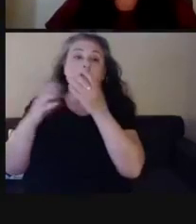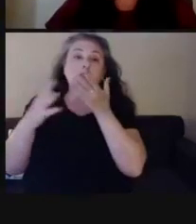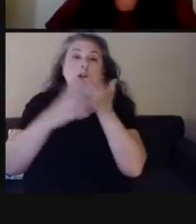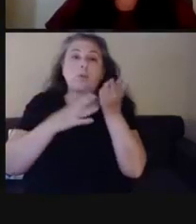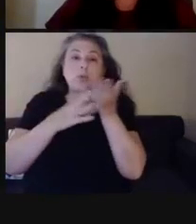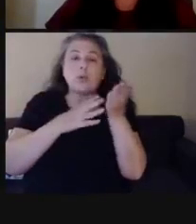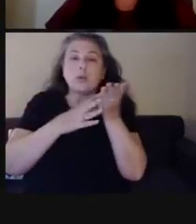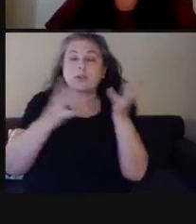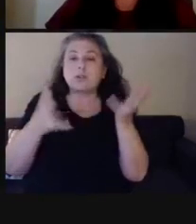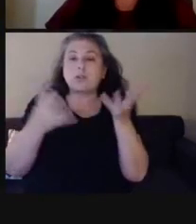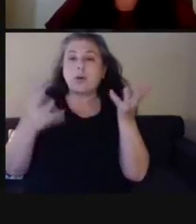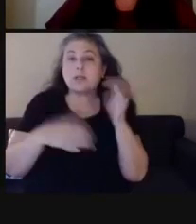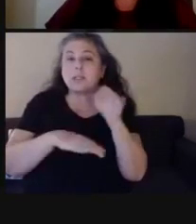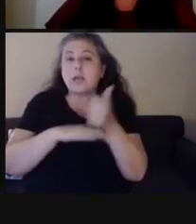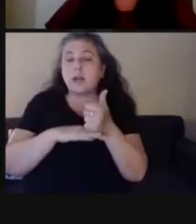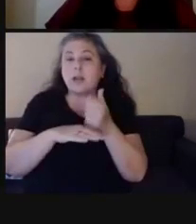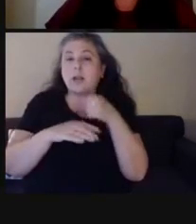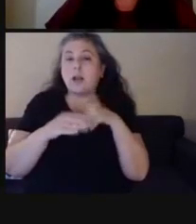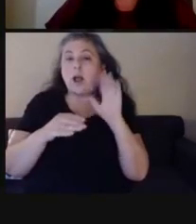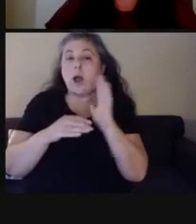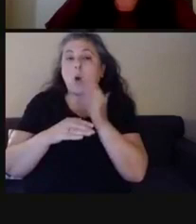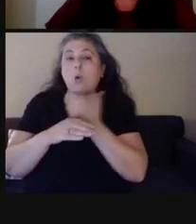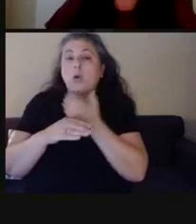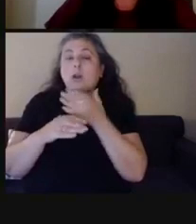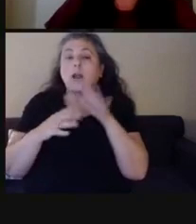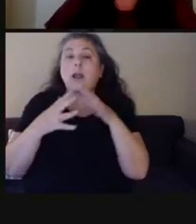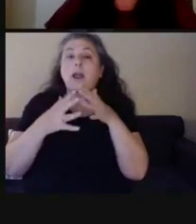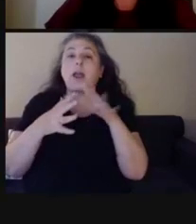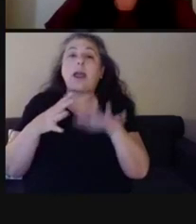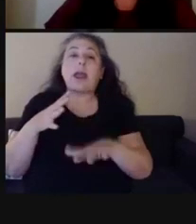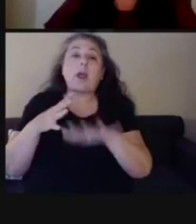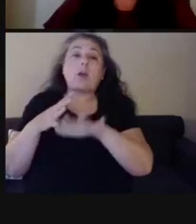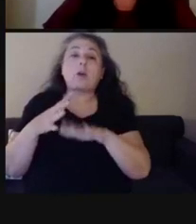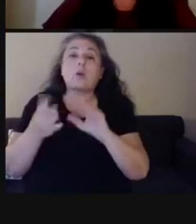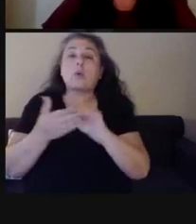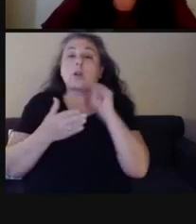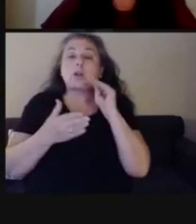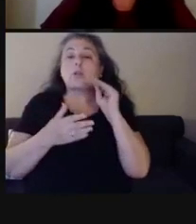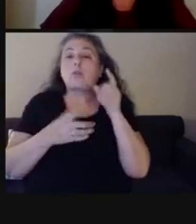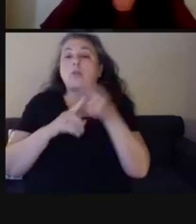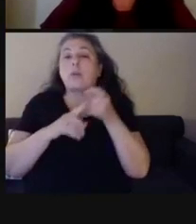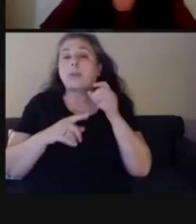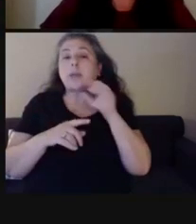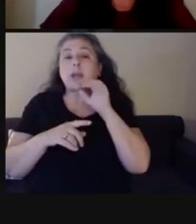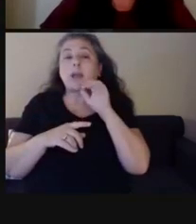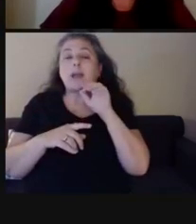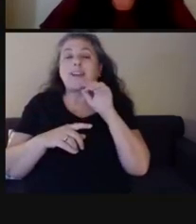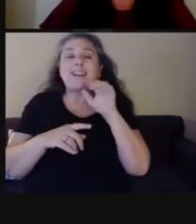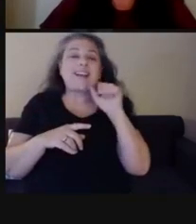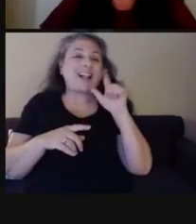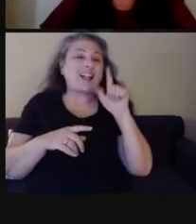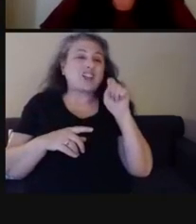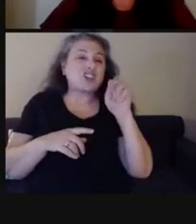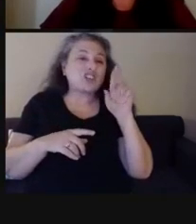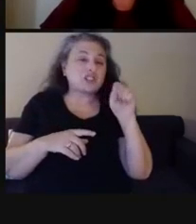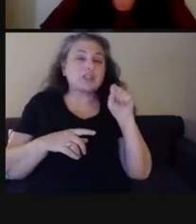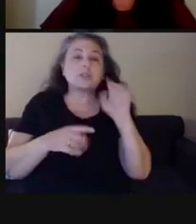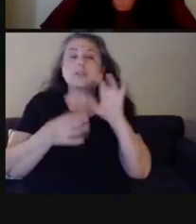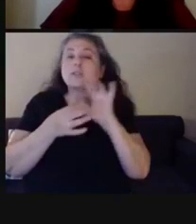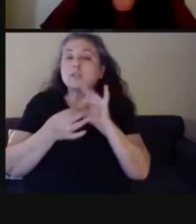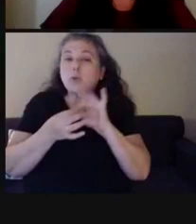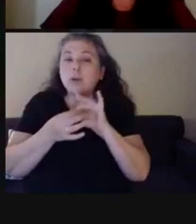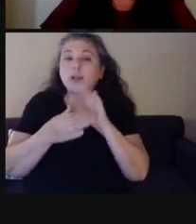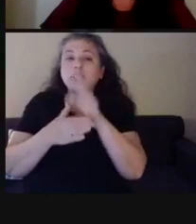settle in our area. And so we learn by our elders through storytelling and seed